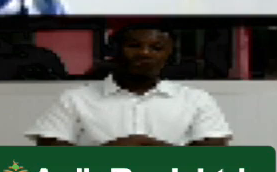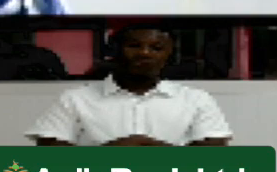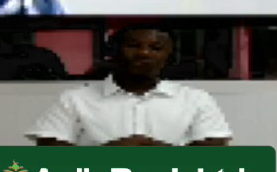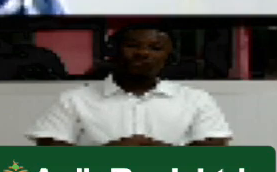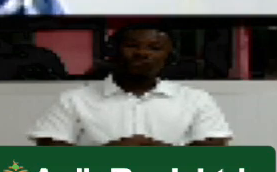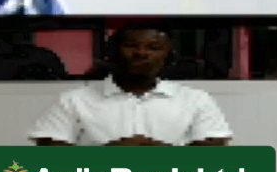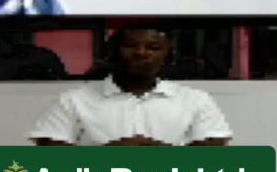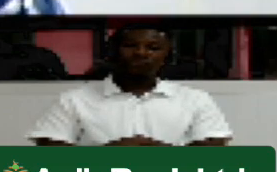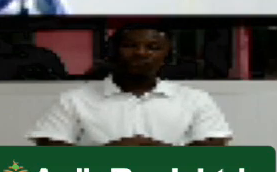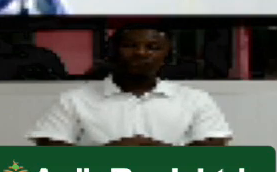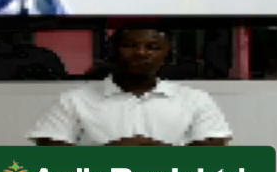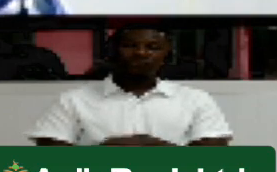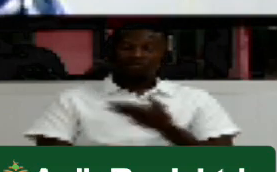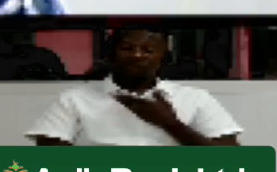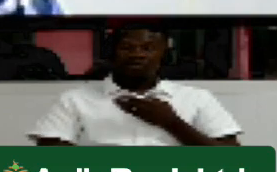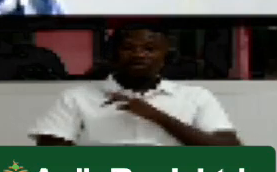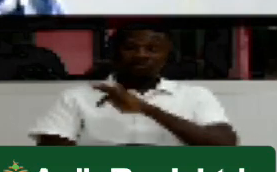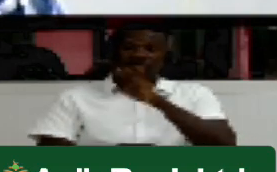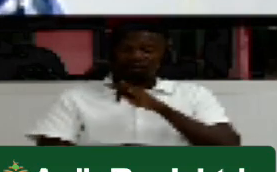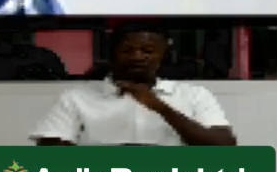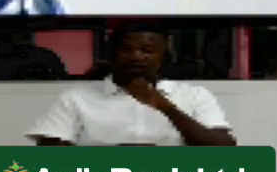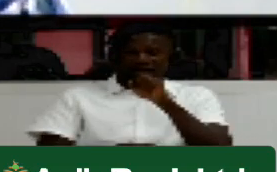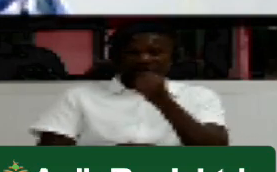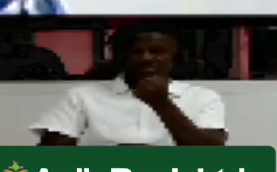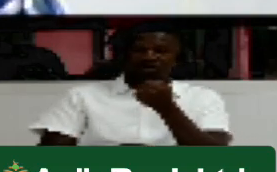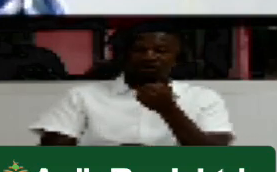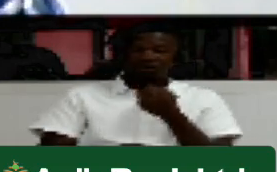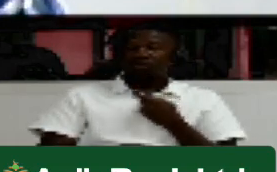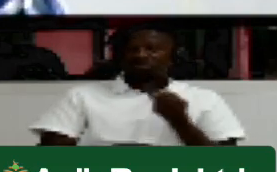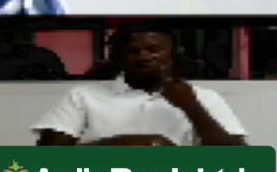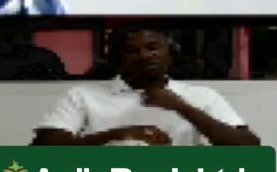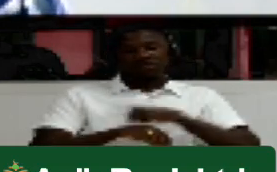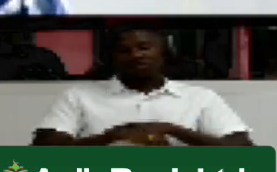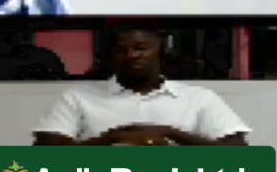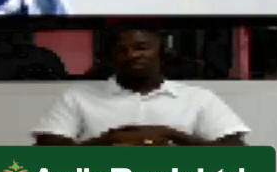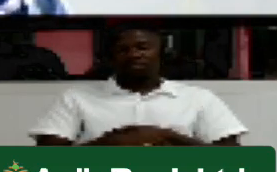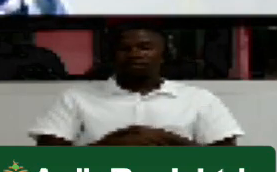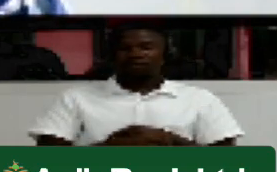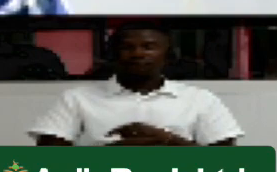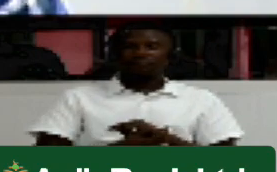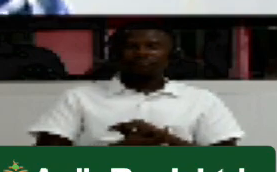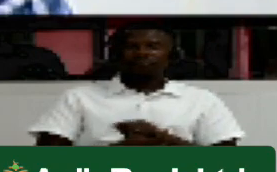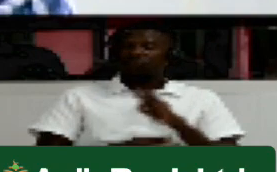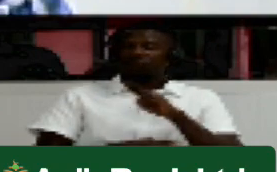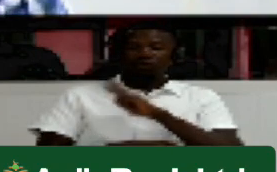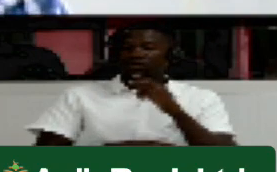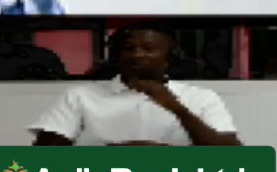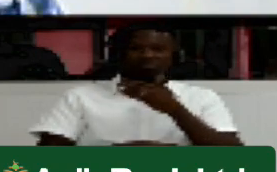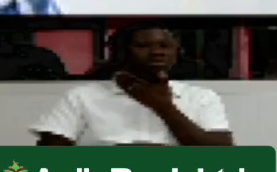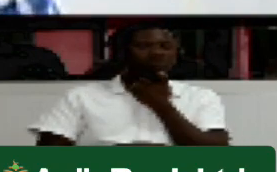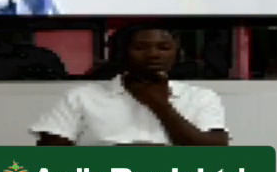See, I have these family difficulties. At some point, it's not easy.